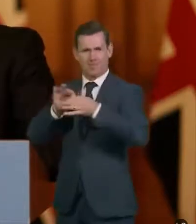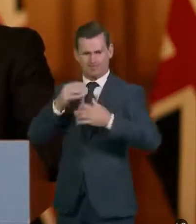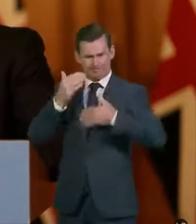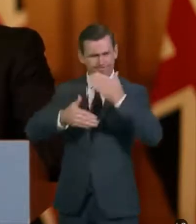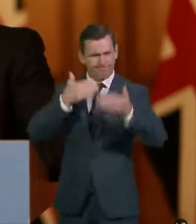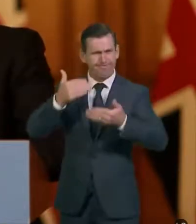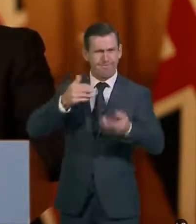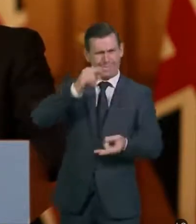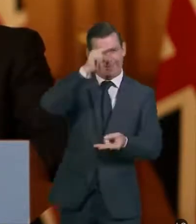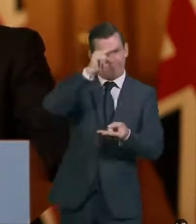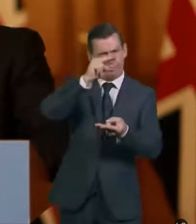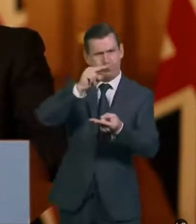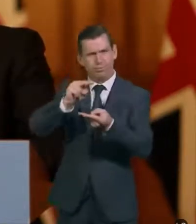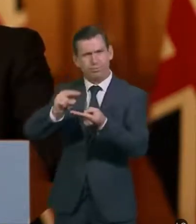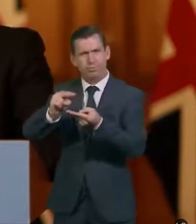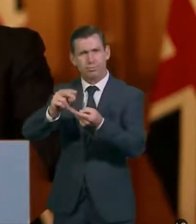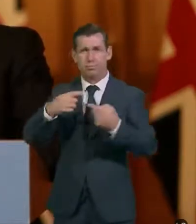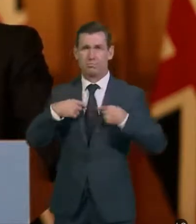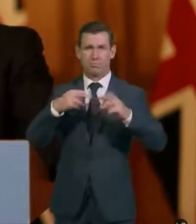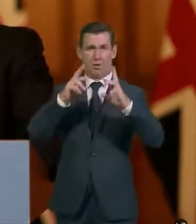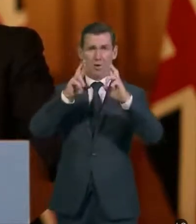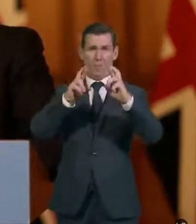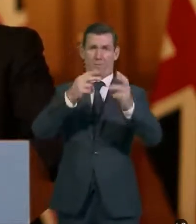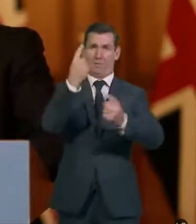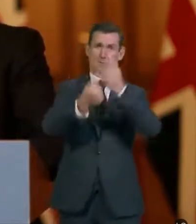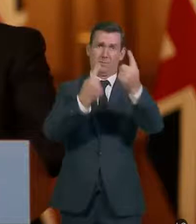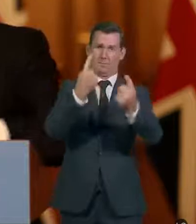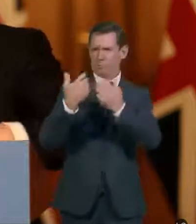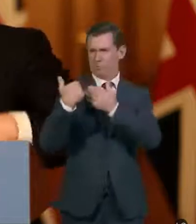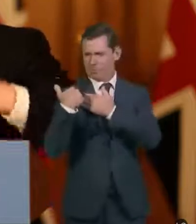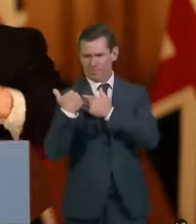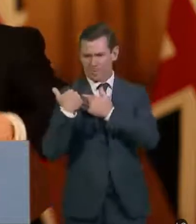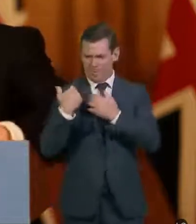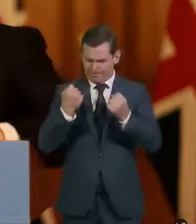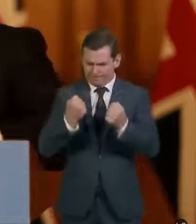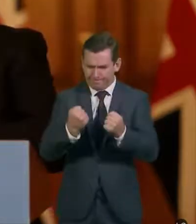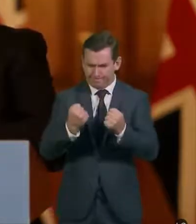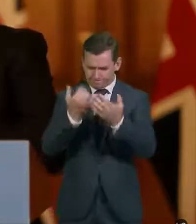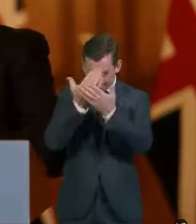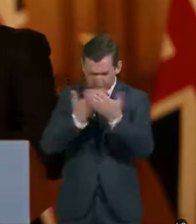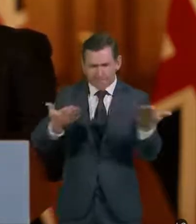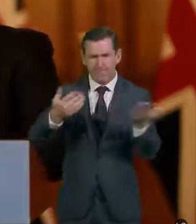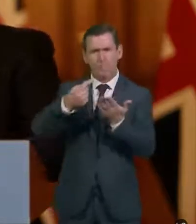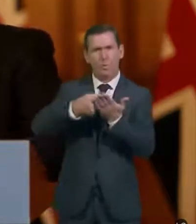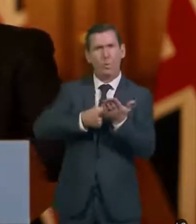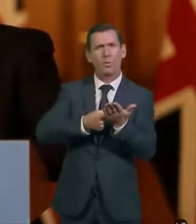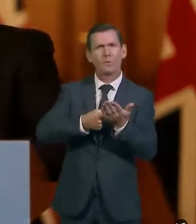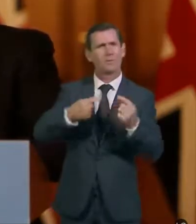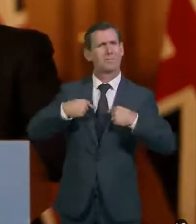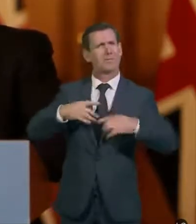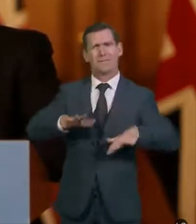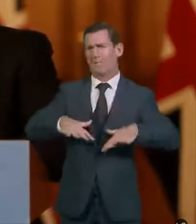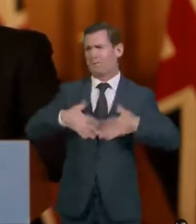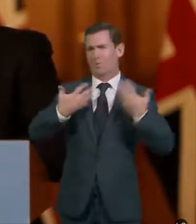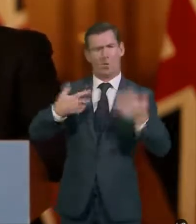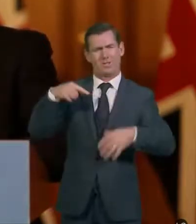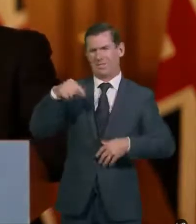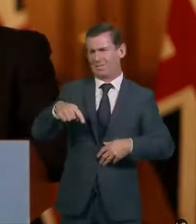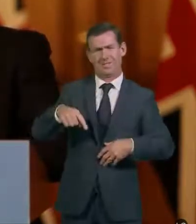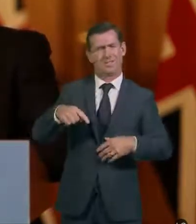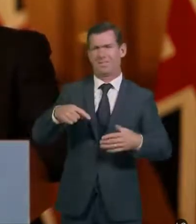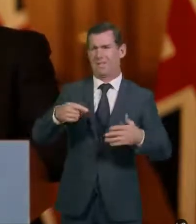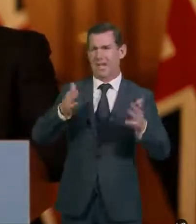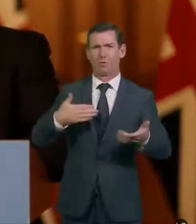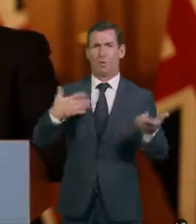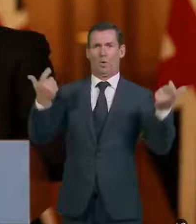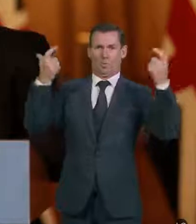will take their responsibilities and drive it forward, because I don't want to see this country constantly locking down in the way